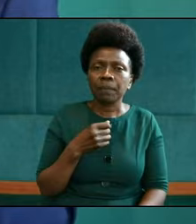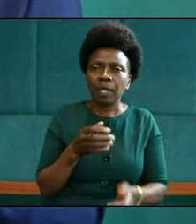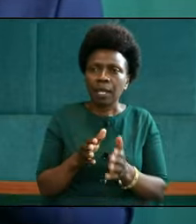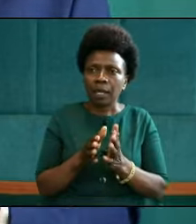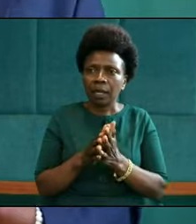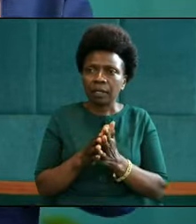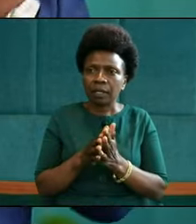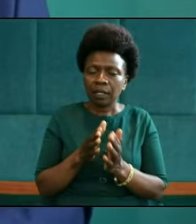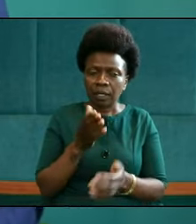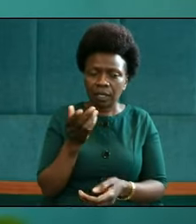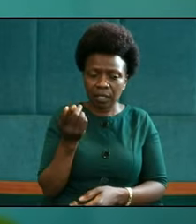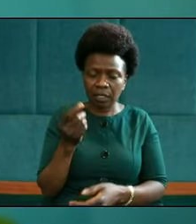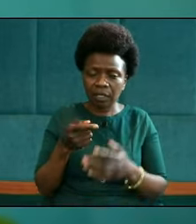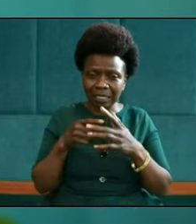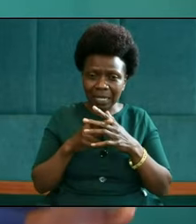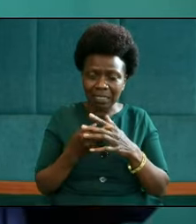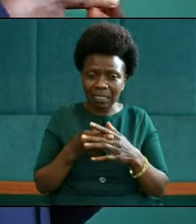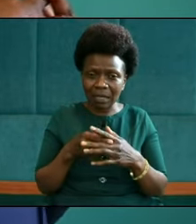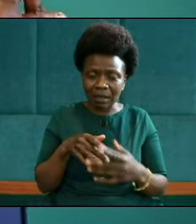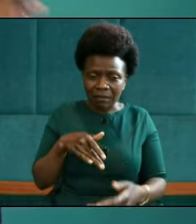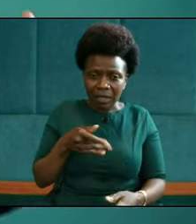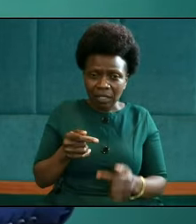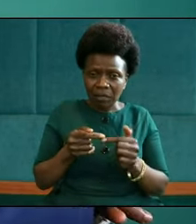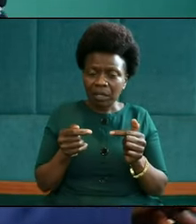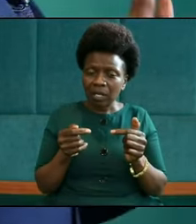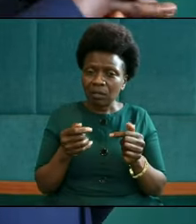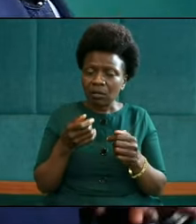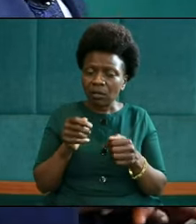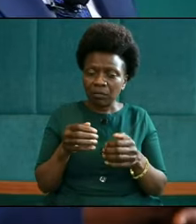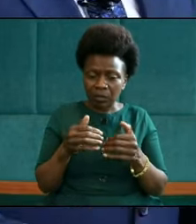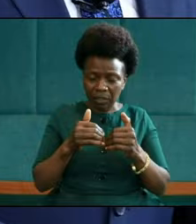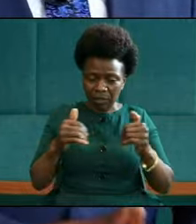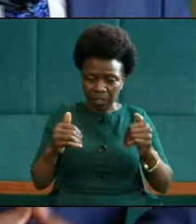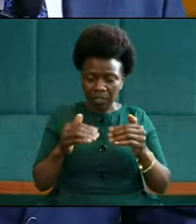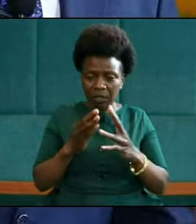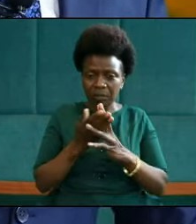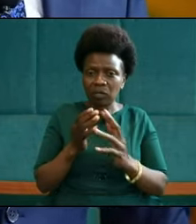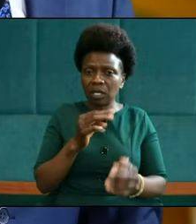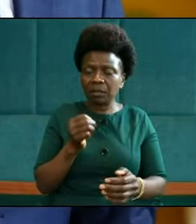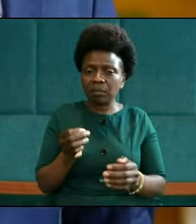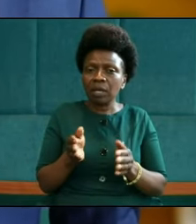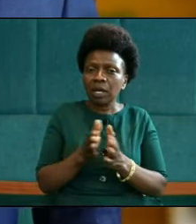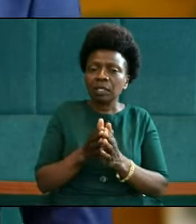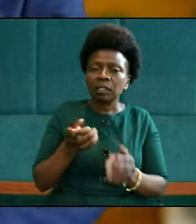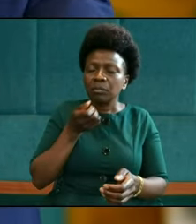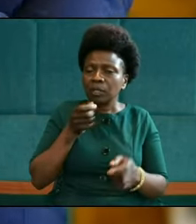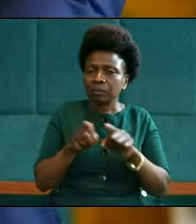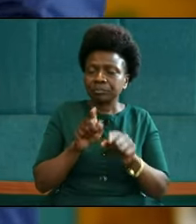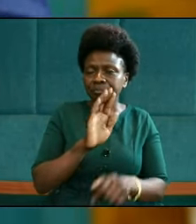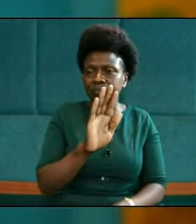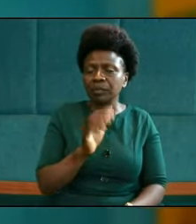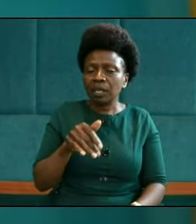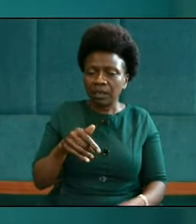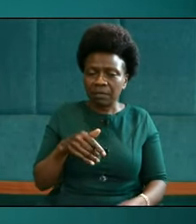he starts feeling the pain of separation between him and the brother. He